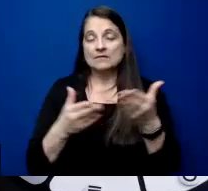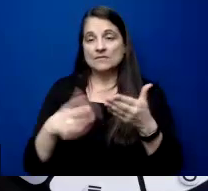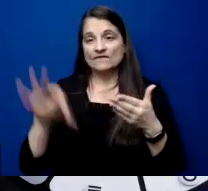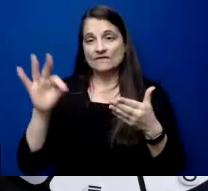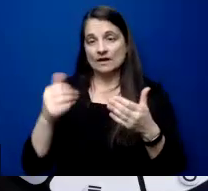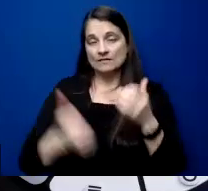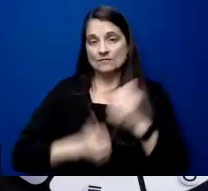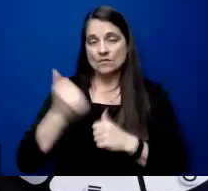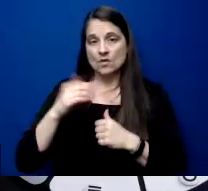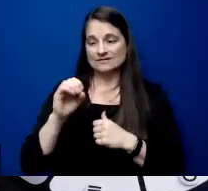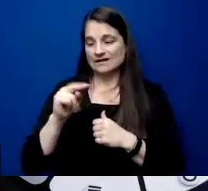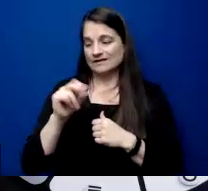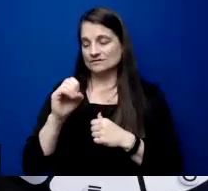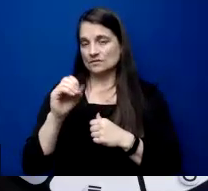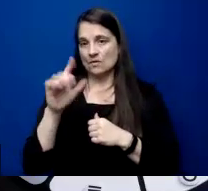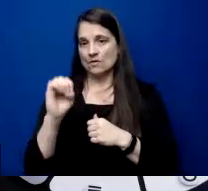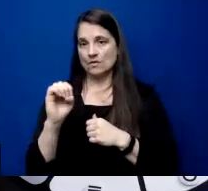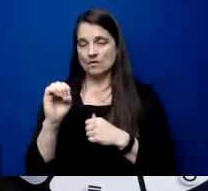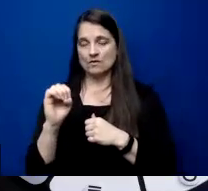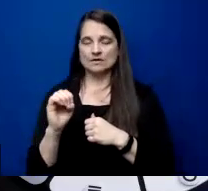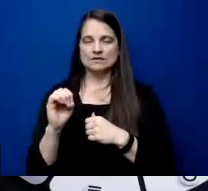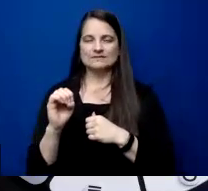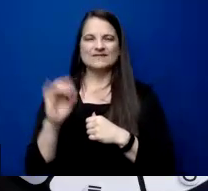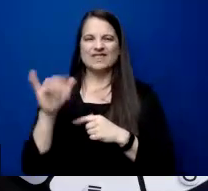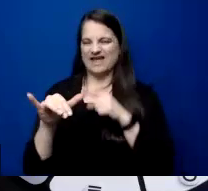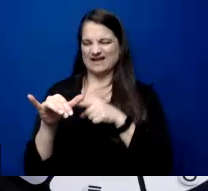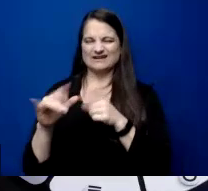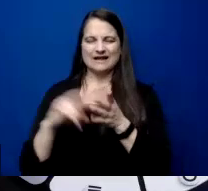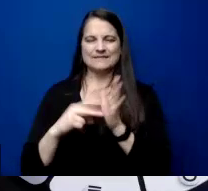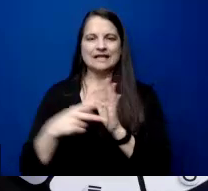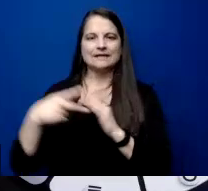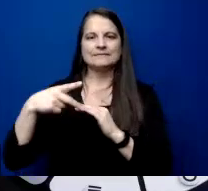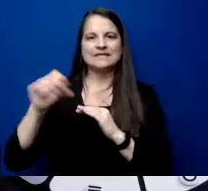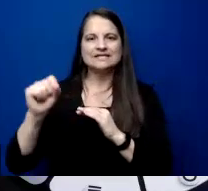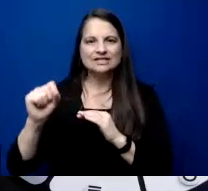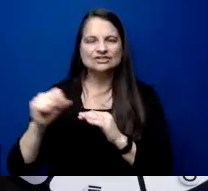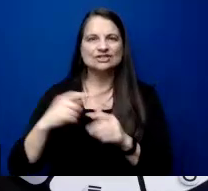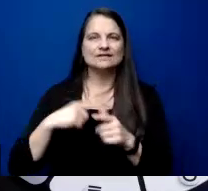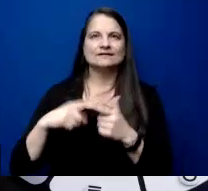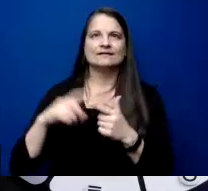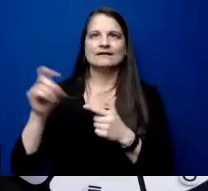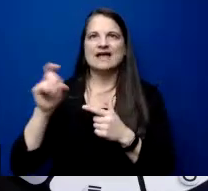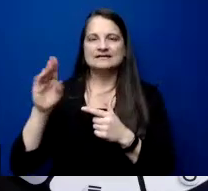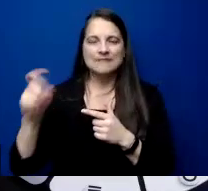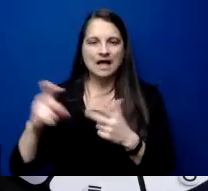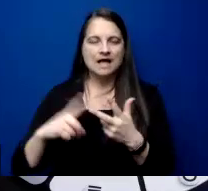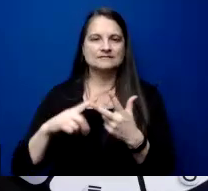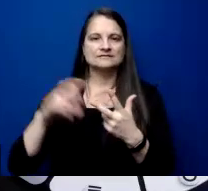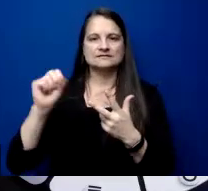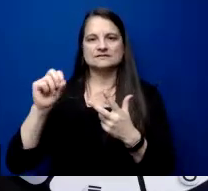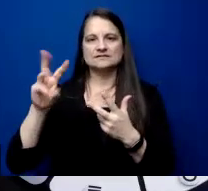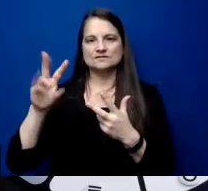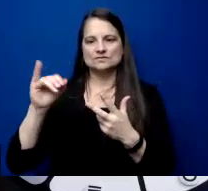most consoles are, and consoles, I mean, I'm including like PlayStation, Xbox, the Nintendo Switch, things like